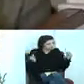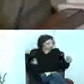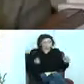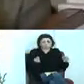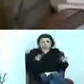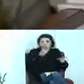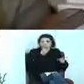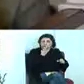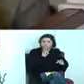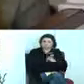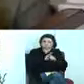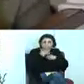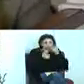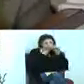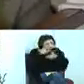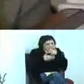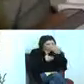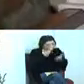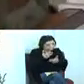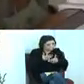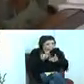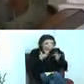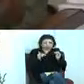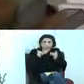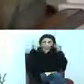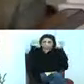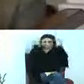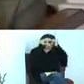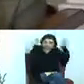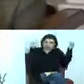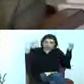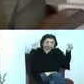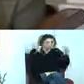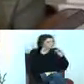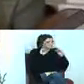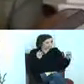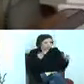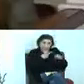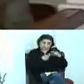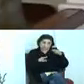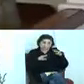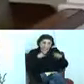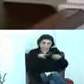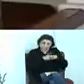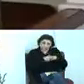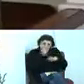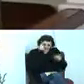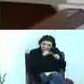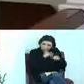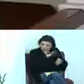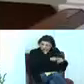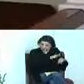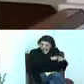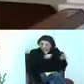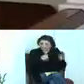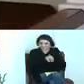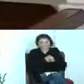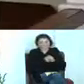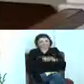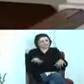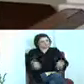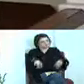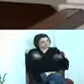process to get to the next level, remember, no shortcuts. You are taking a